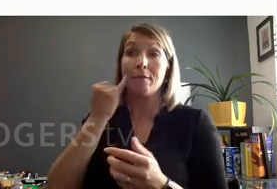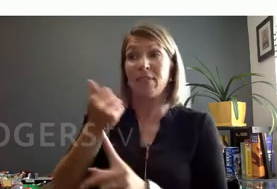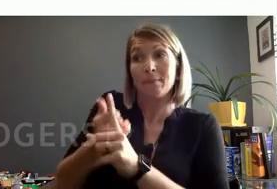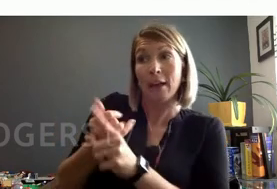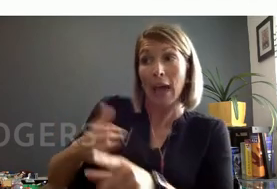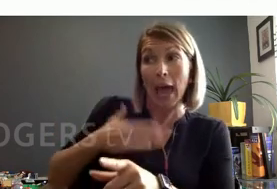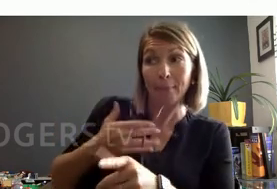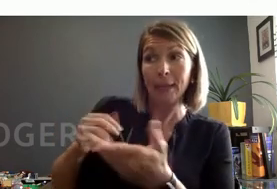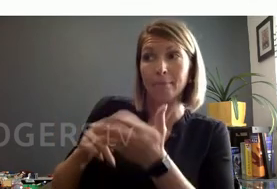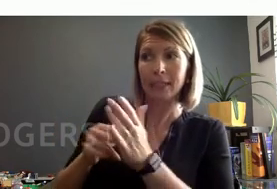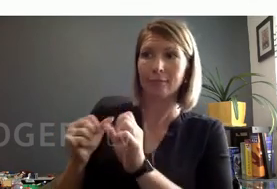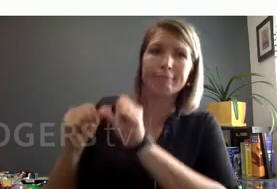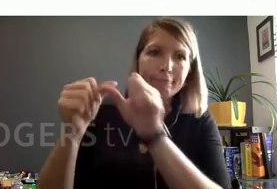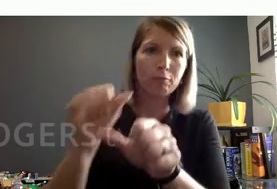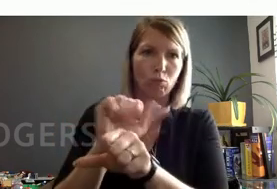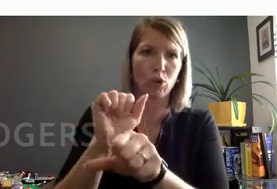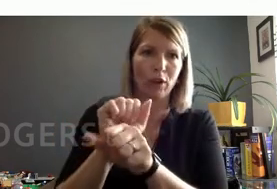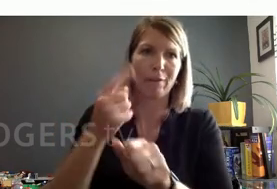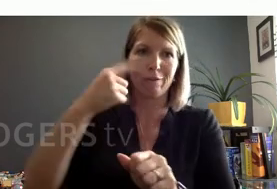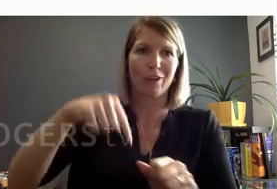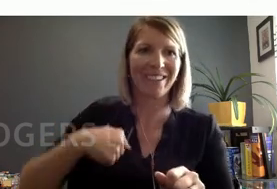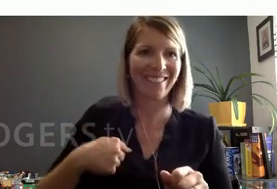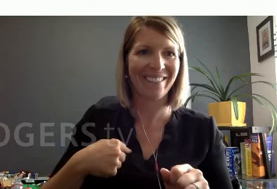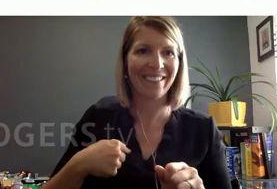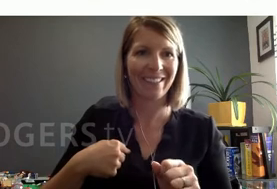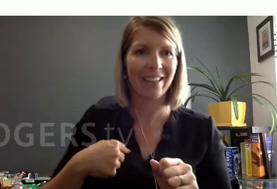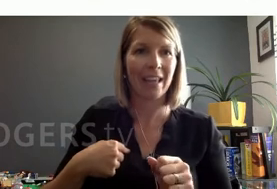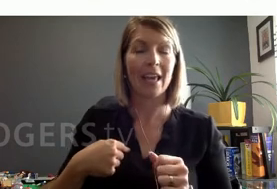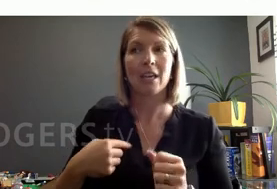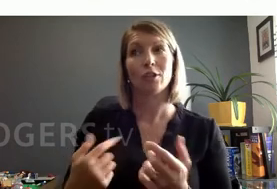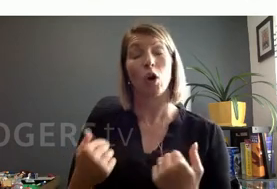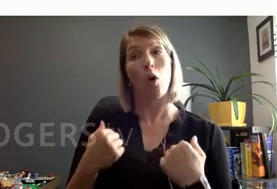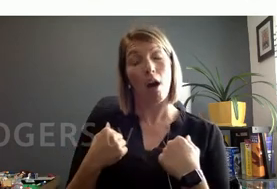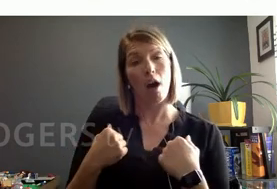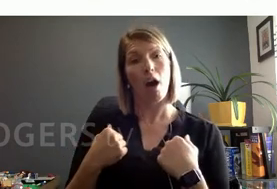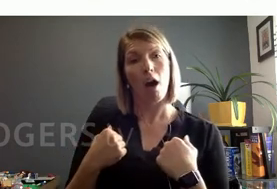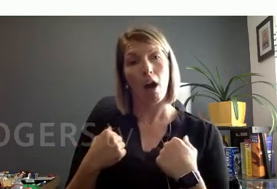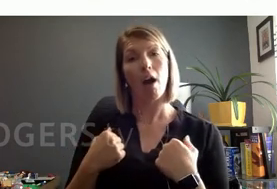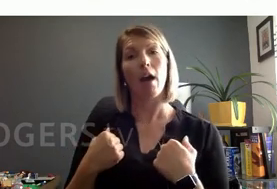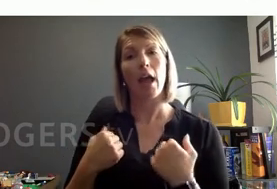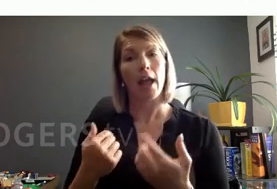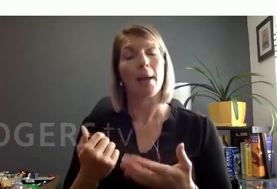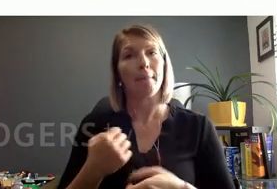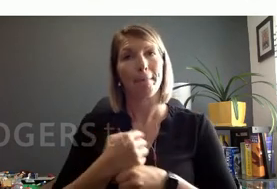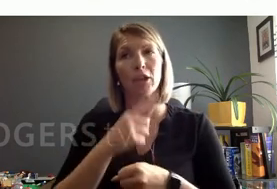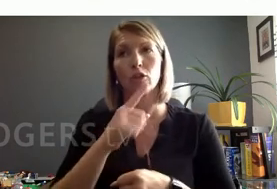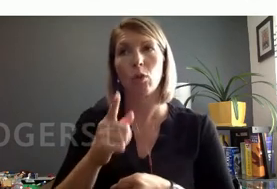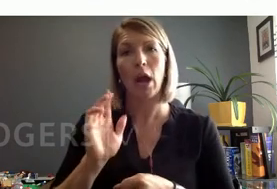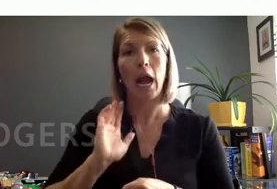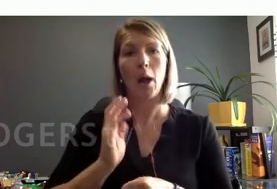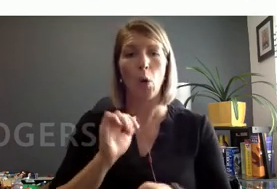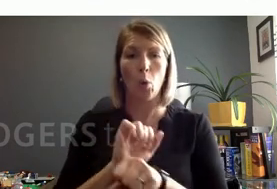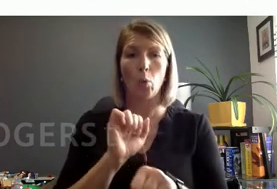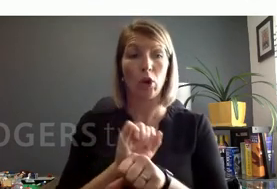as I'm helping to build a more diverse workforce. I will say, yes, while we've done some work, we have still a lot of room to